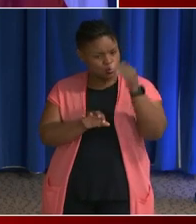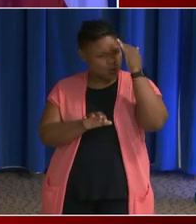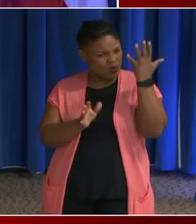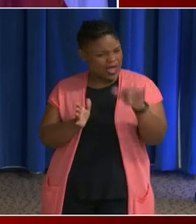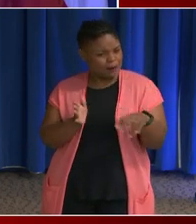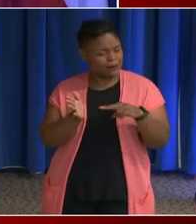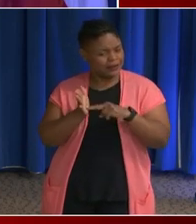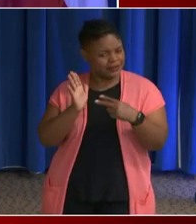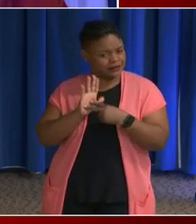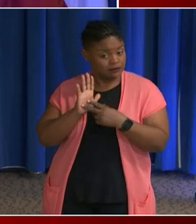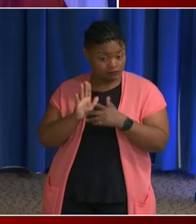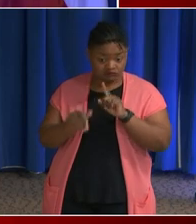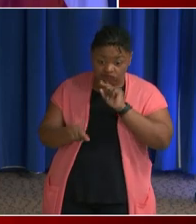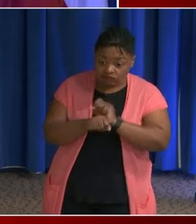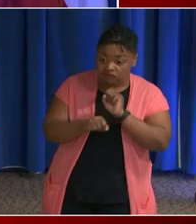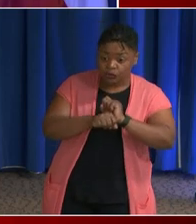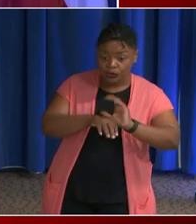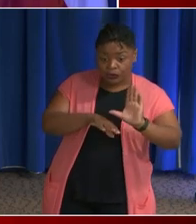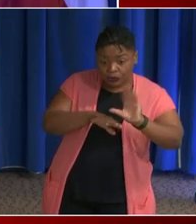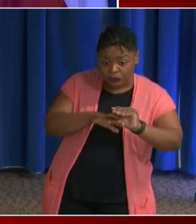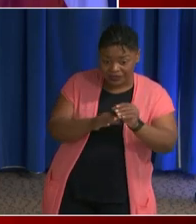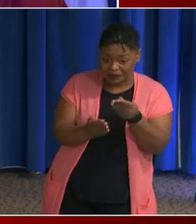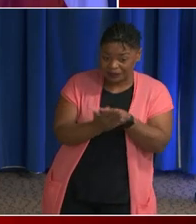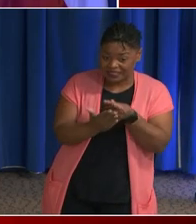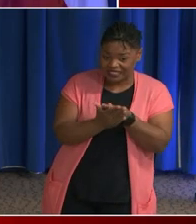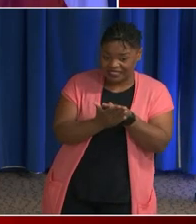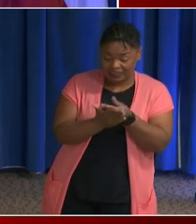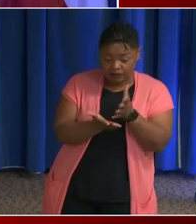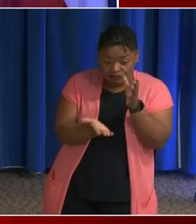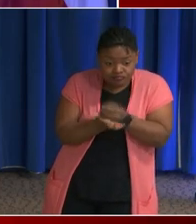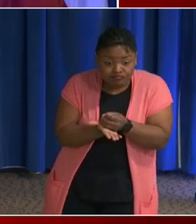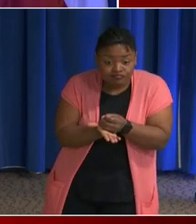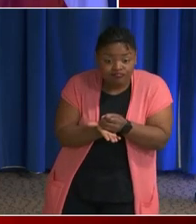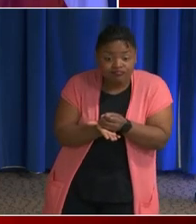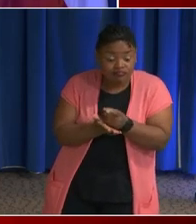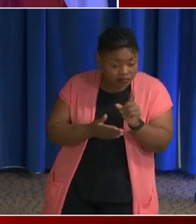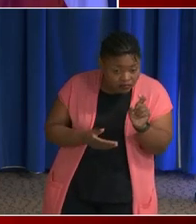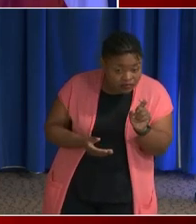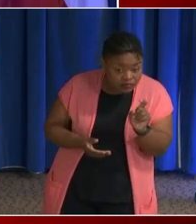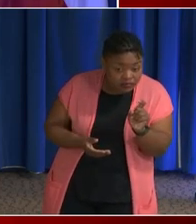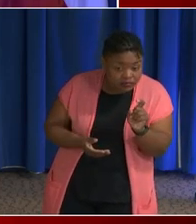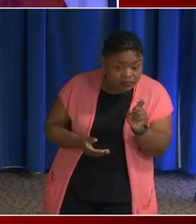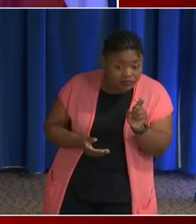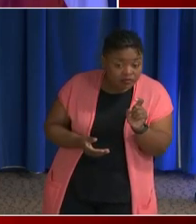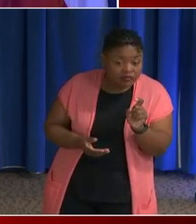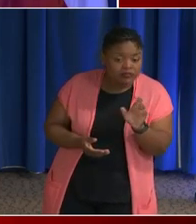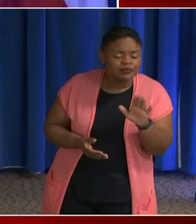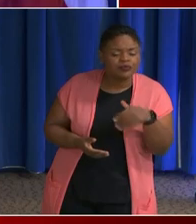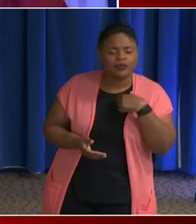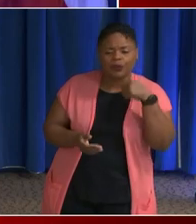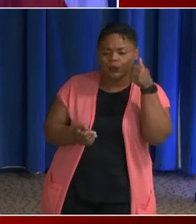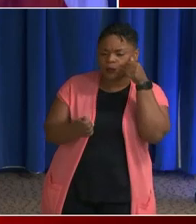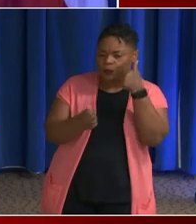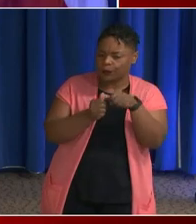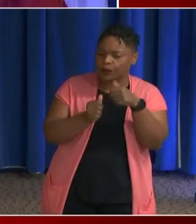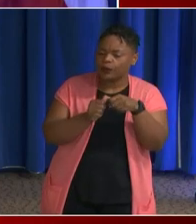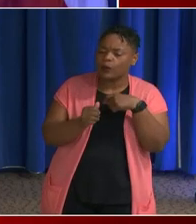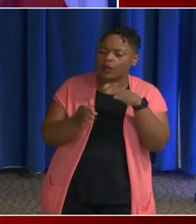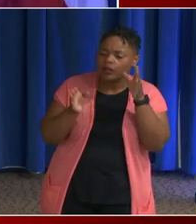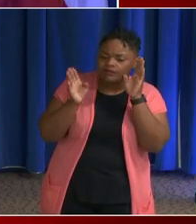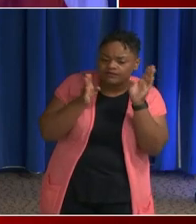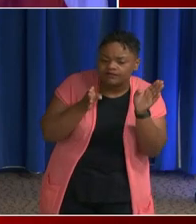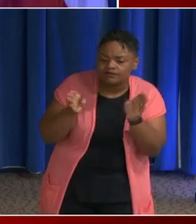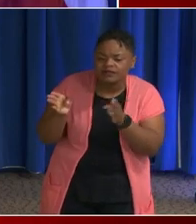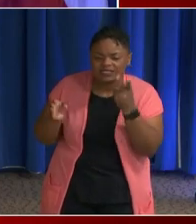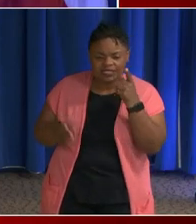the budget of the police department to zero? We have to remember that as much as there's been attention on issues of police